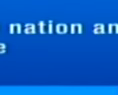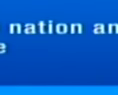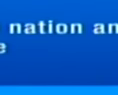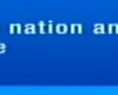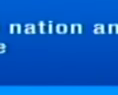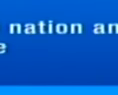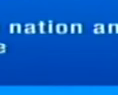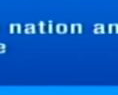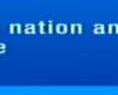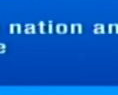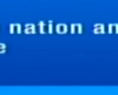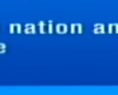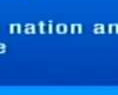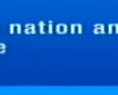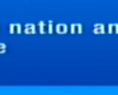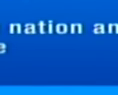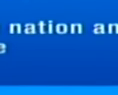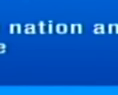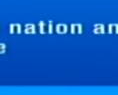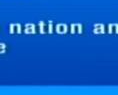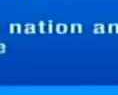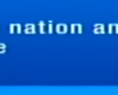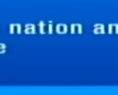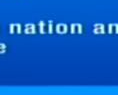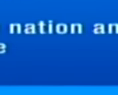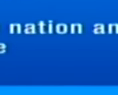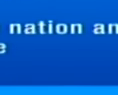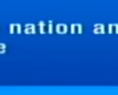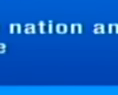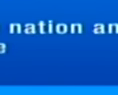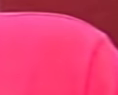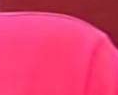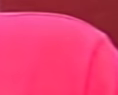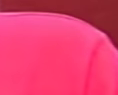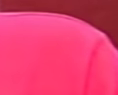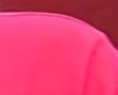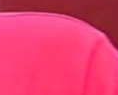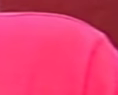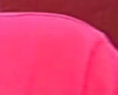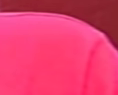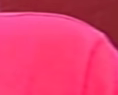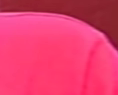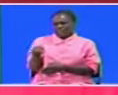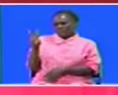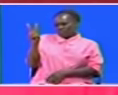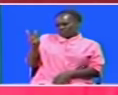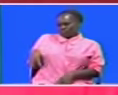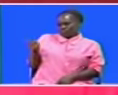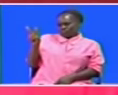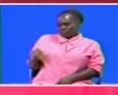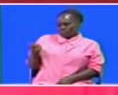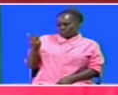people and brings honor to the nation and dignity to the office they hold. They tend to diminish